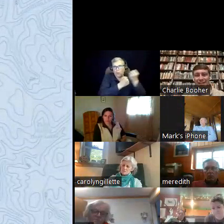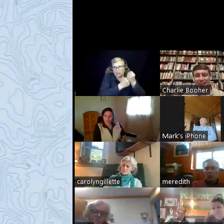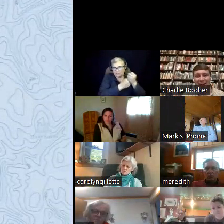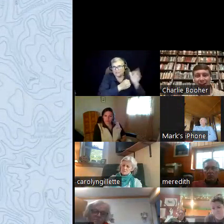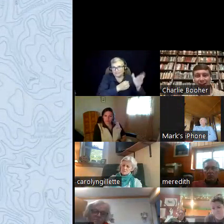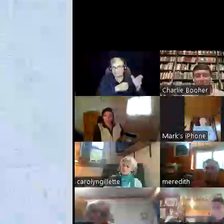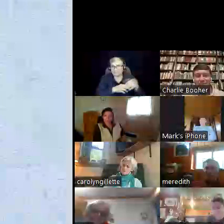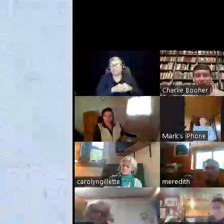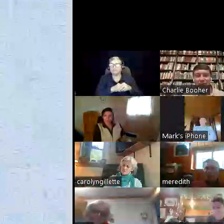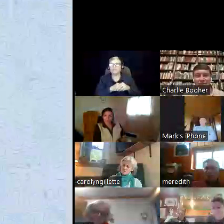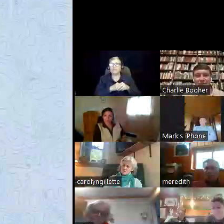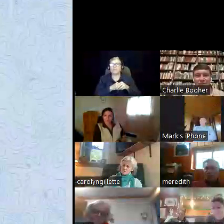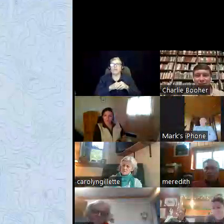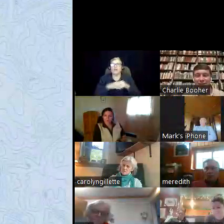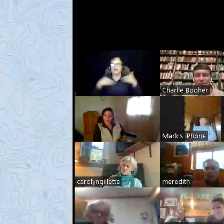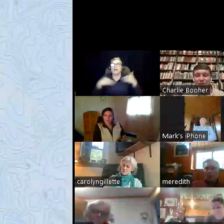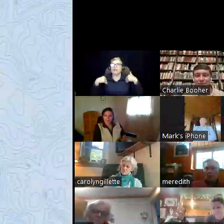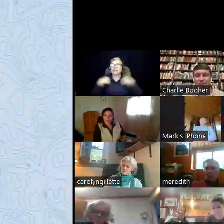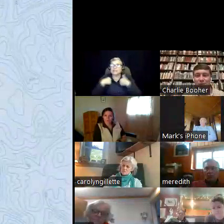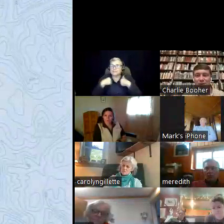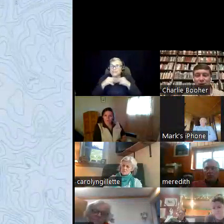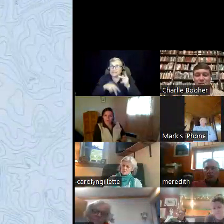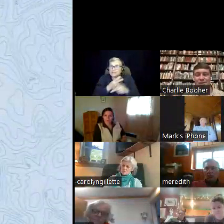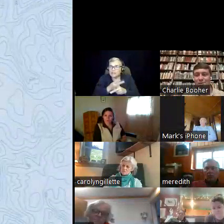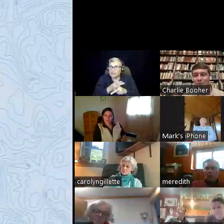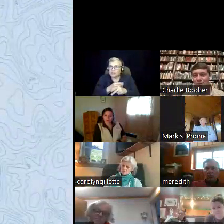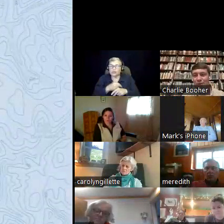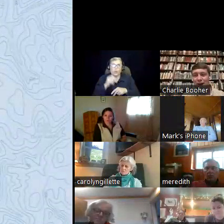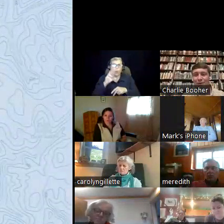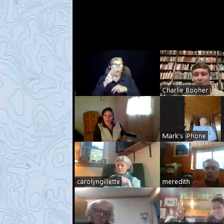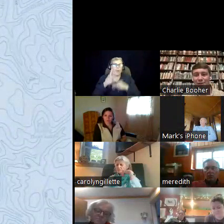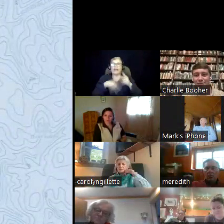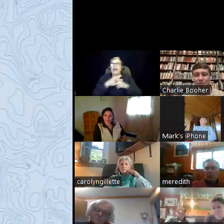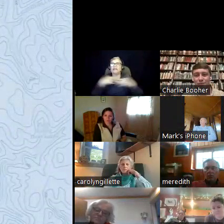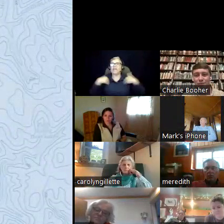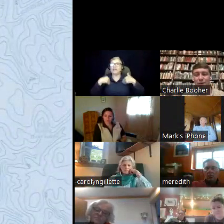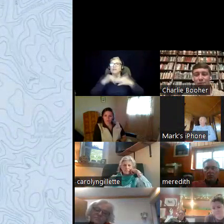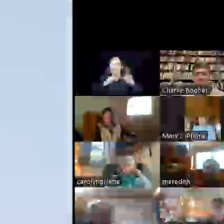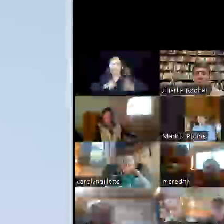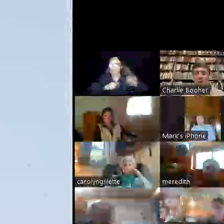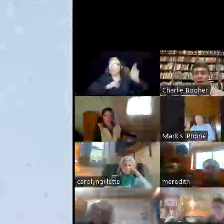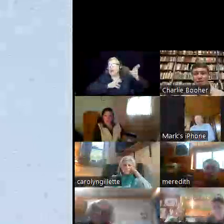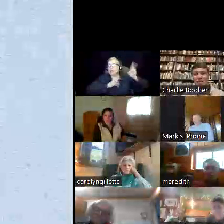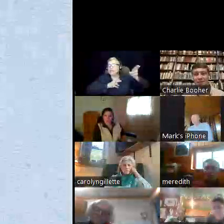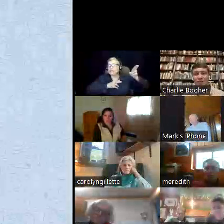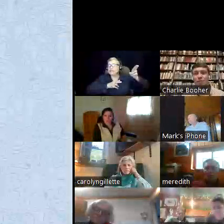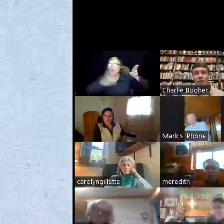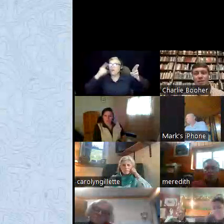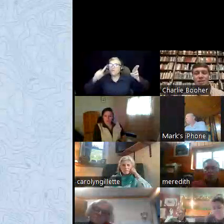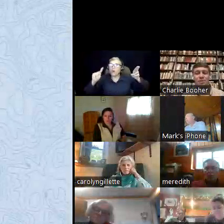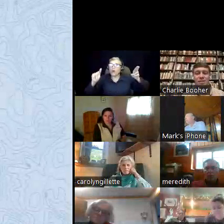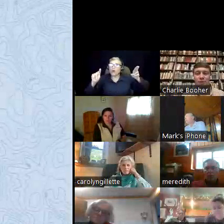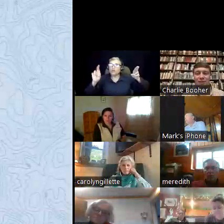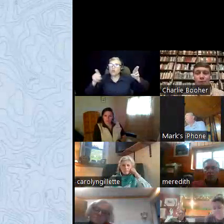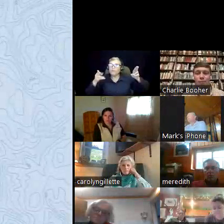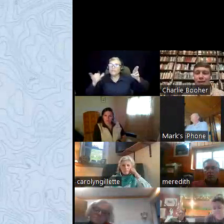species, and those that can be hunted or are commonly quote unquote trophy hunted.